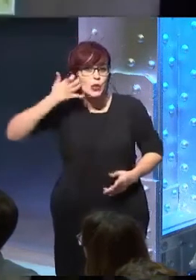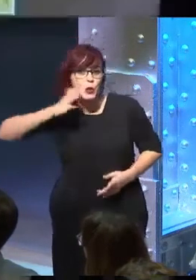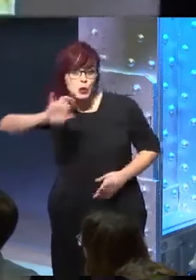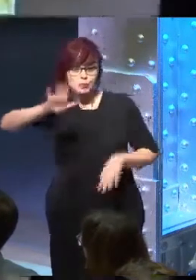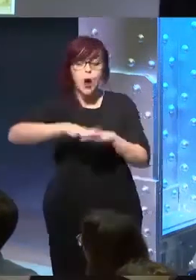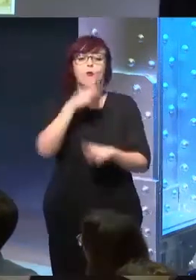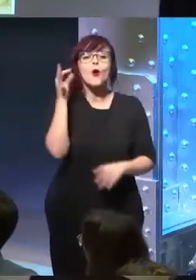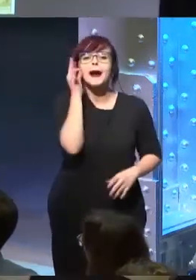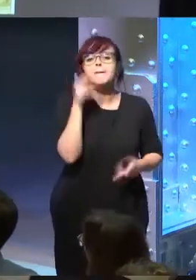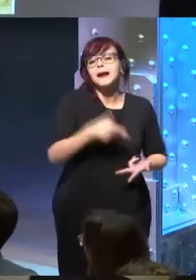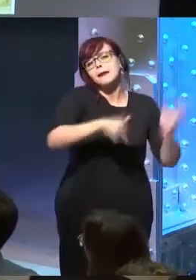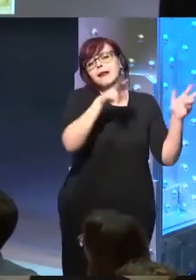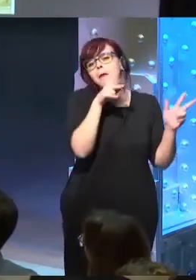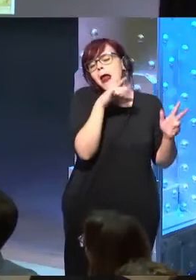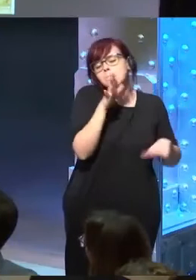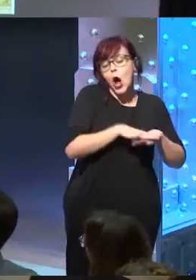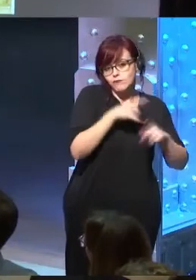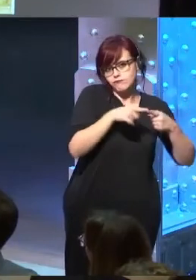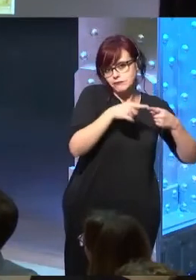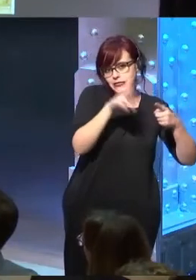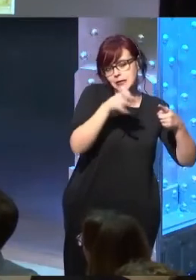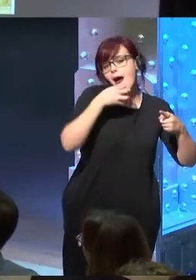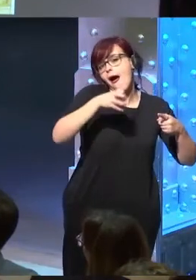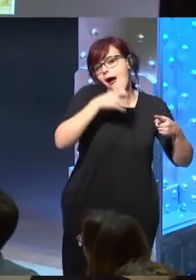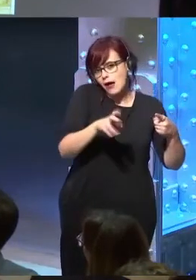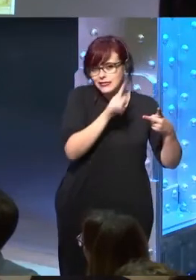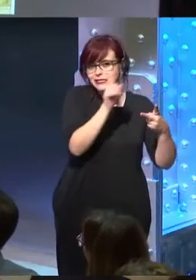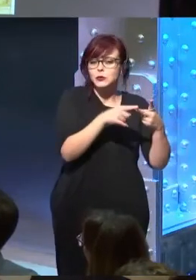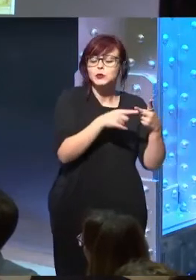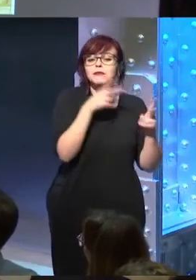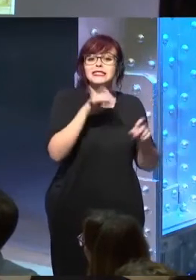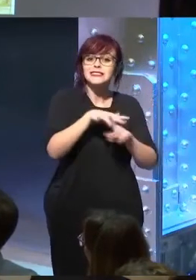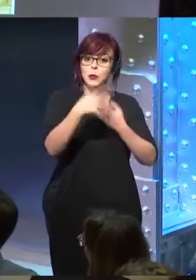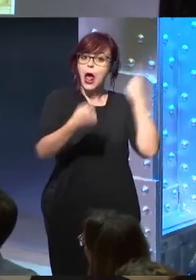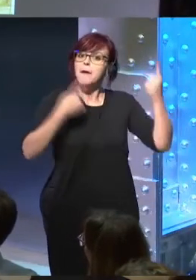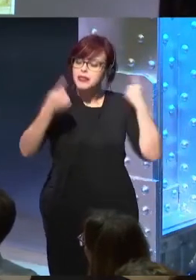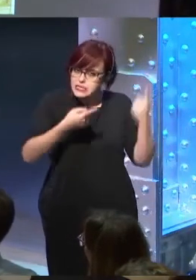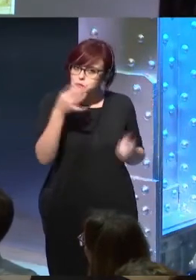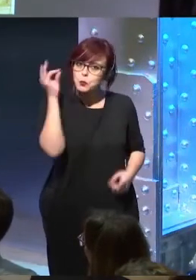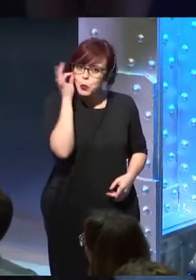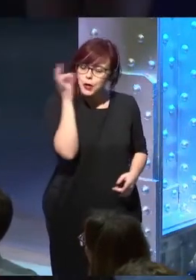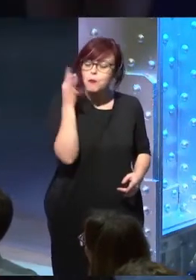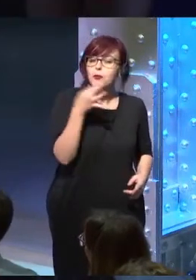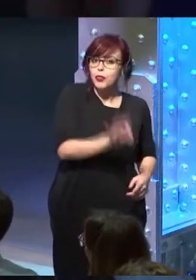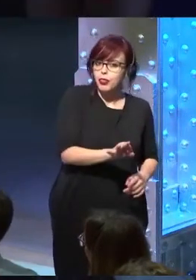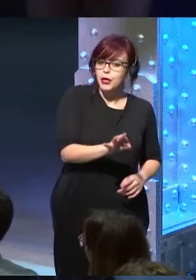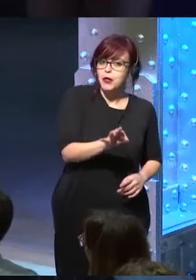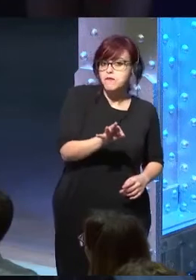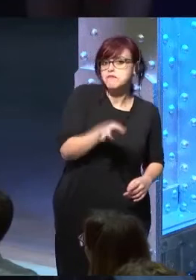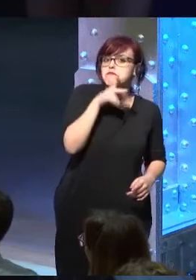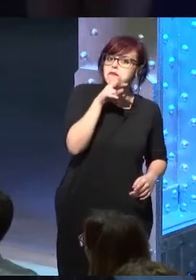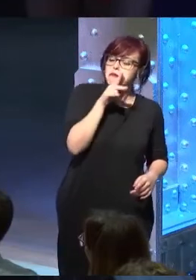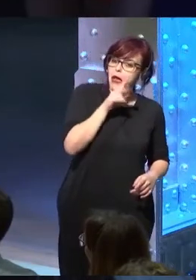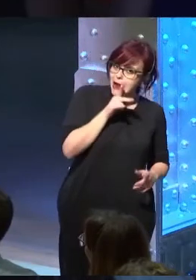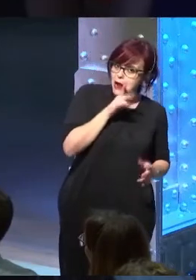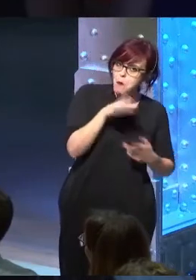bit more familiar. Occasionally, women could legitimately get up and speak